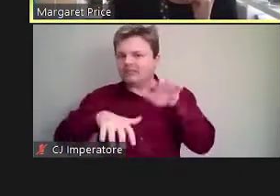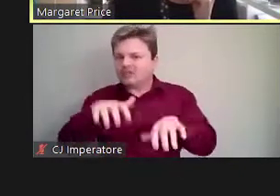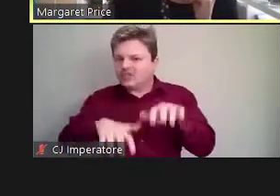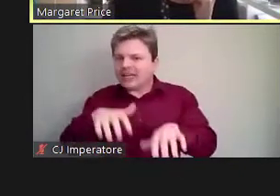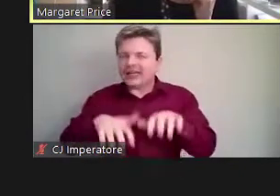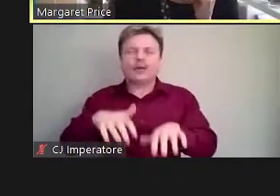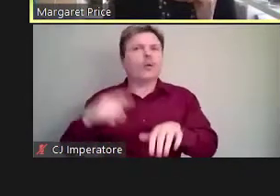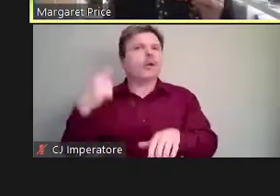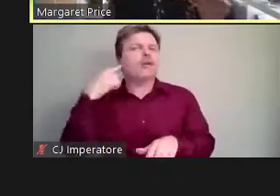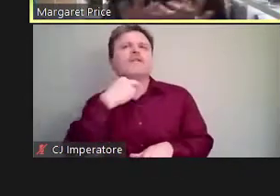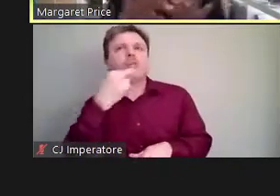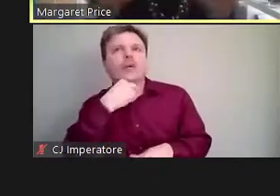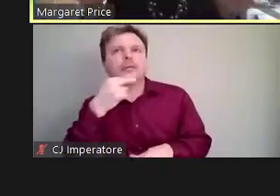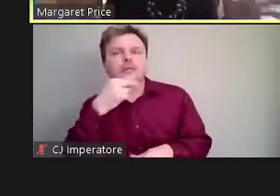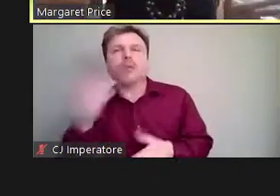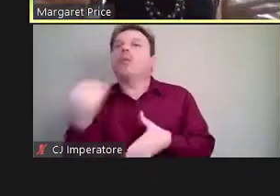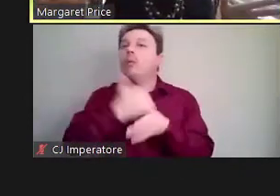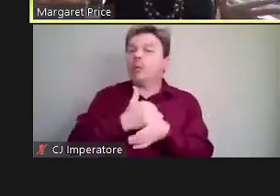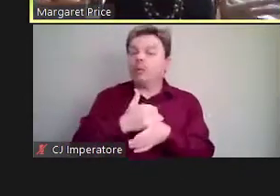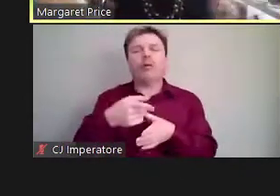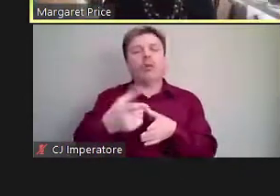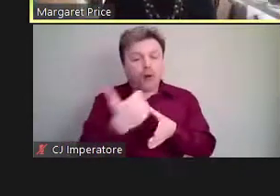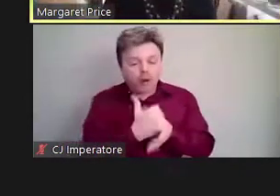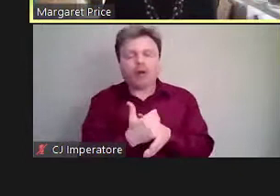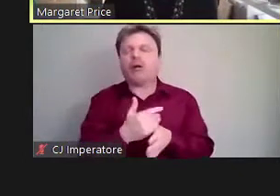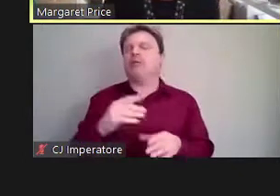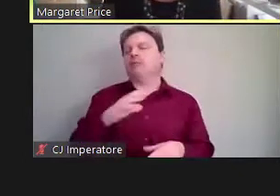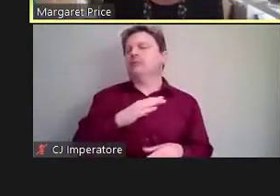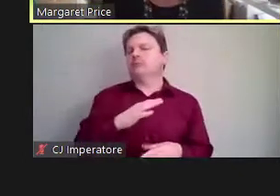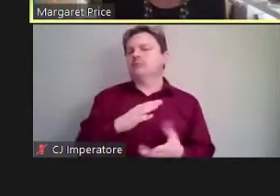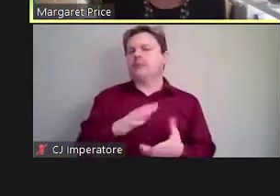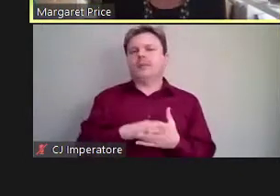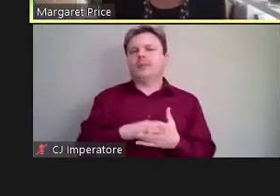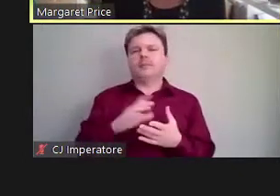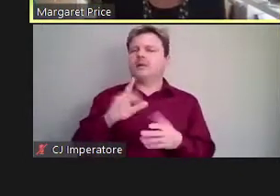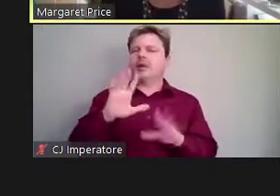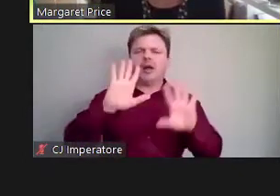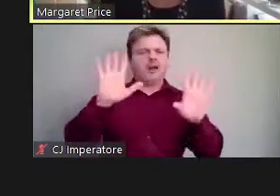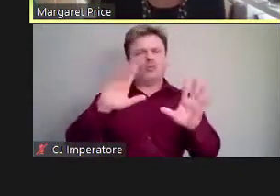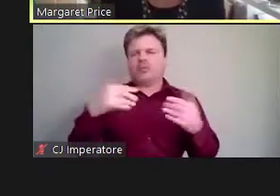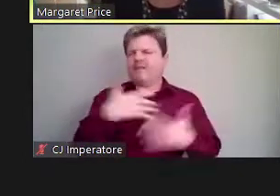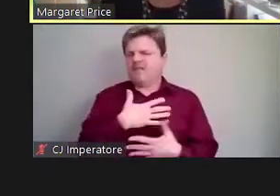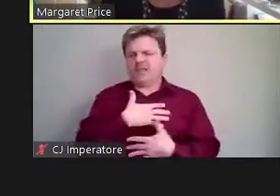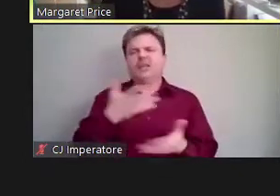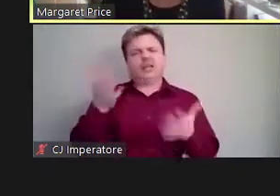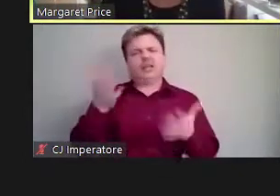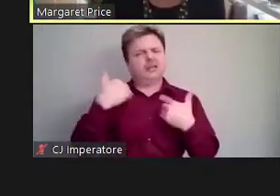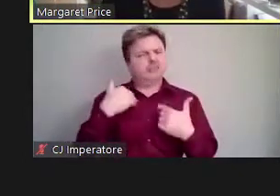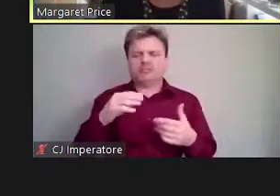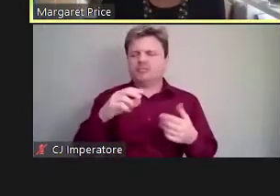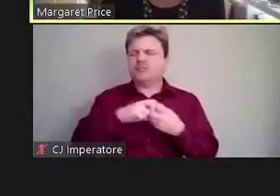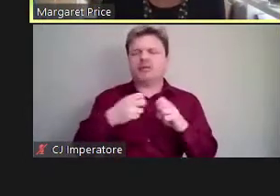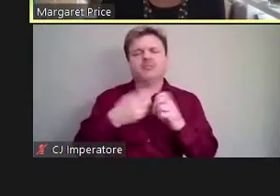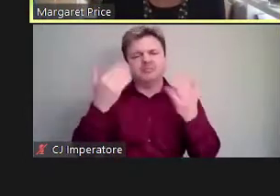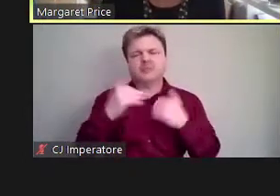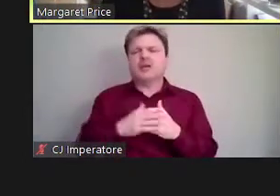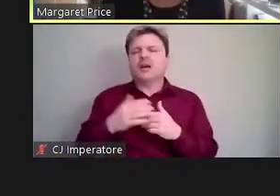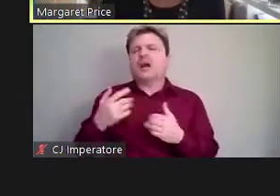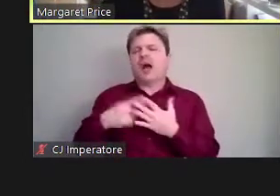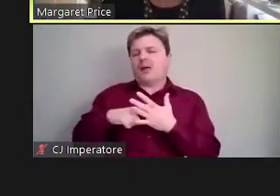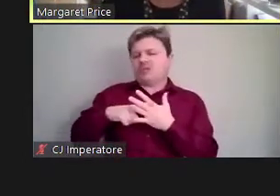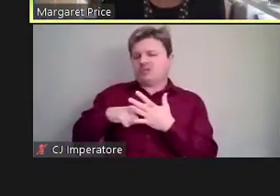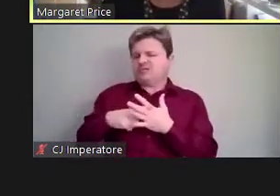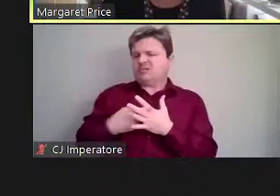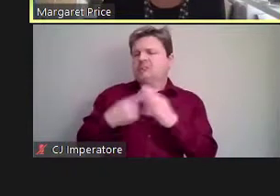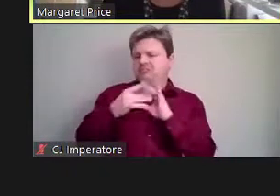comment. But I do just want to make clear that I welcome that. I'll be doing a little bit of talking at the beginning and then we'll go into a more